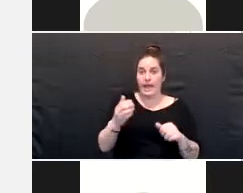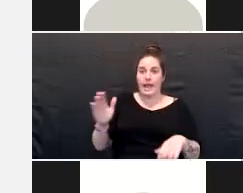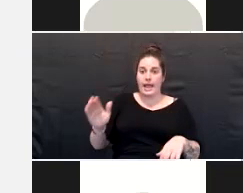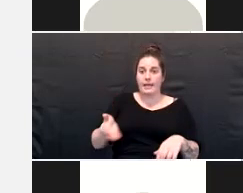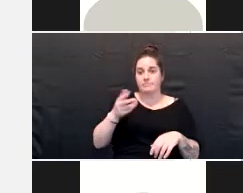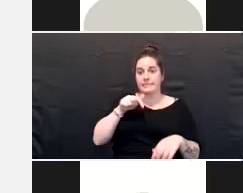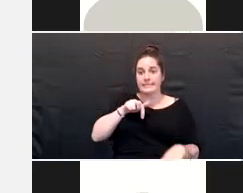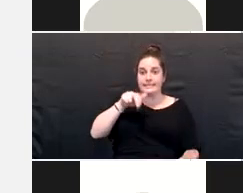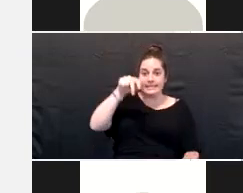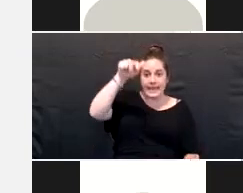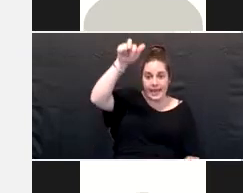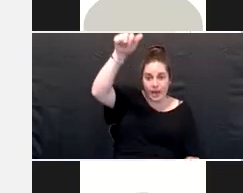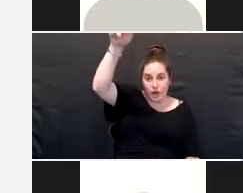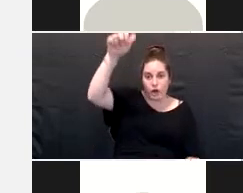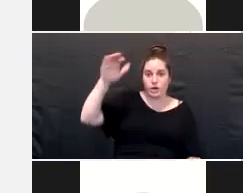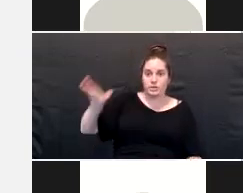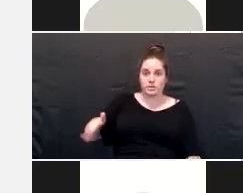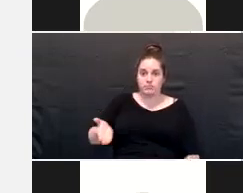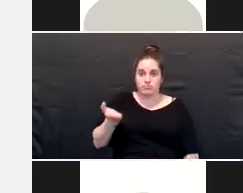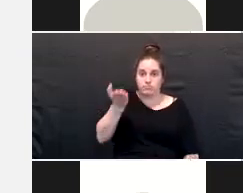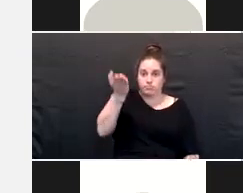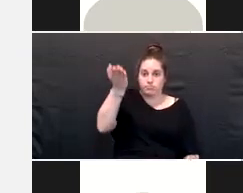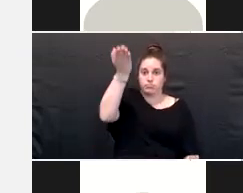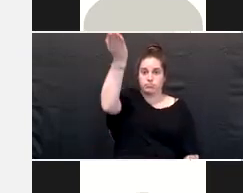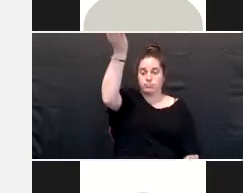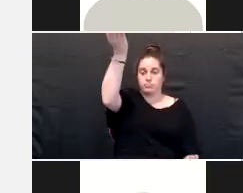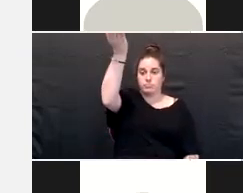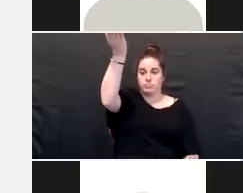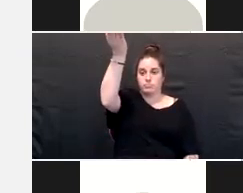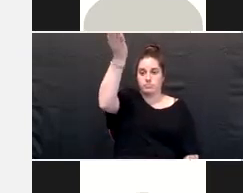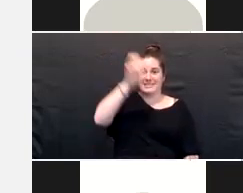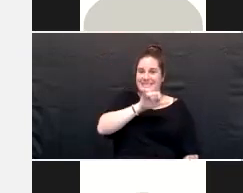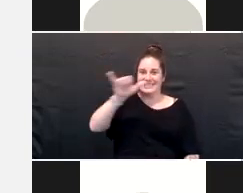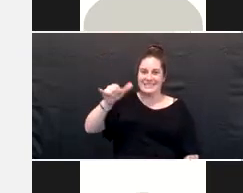an incline up to that same height. Or you might